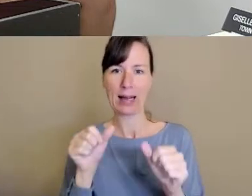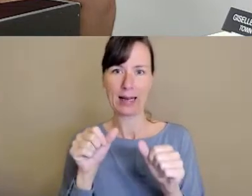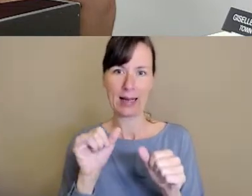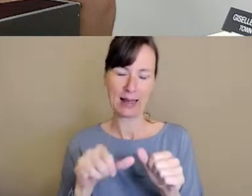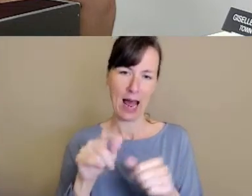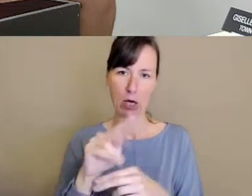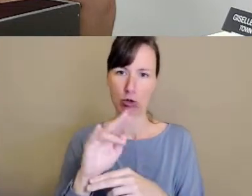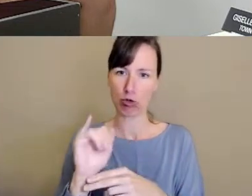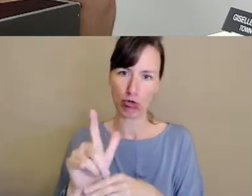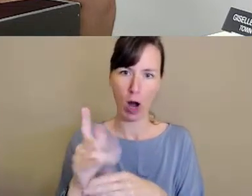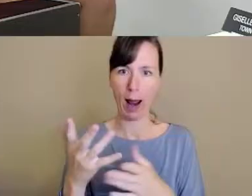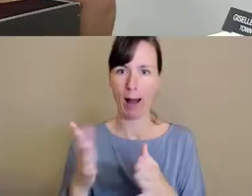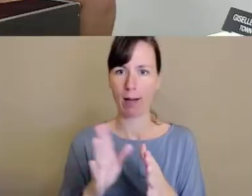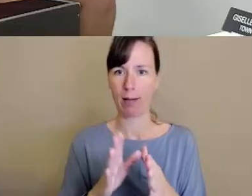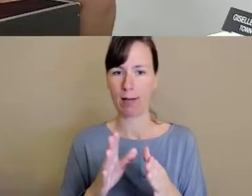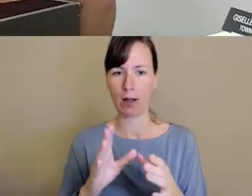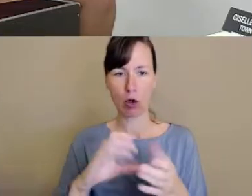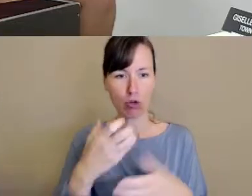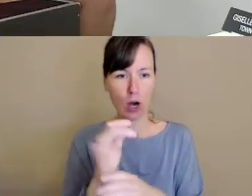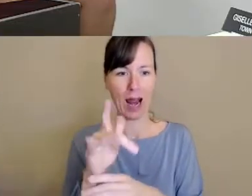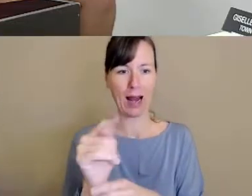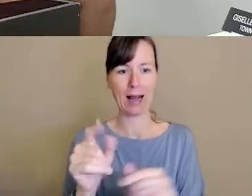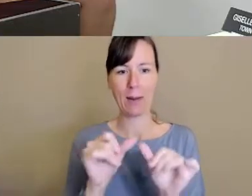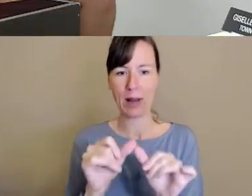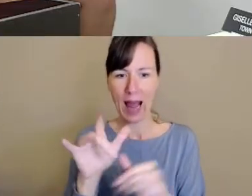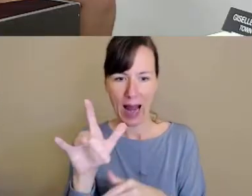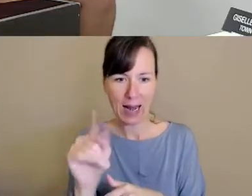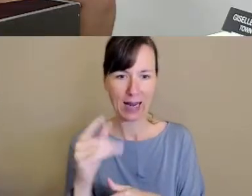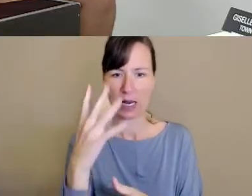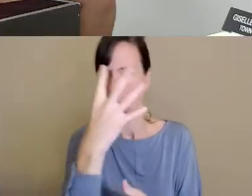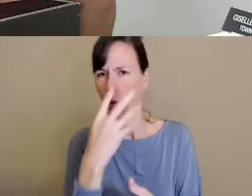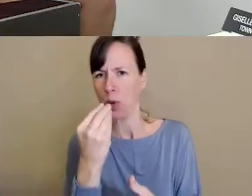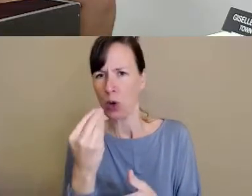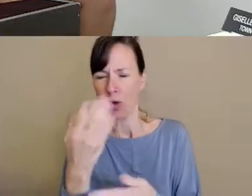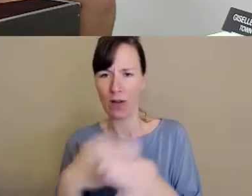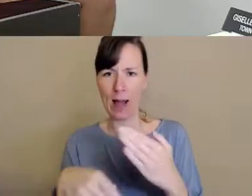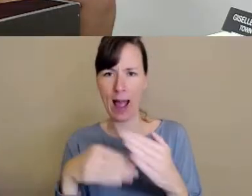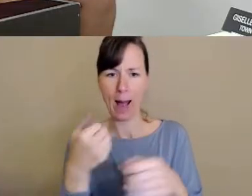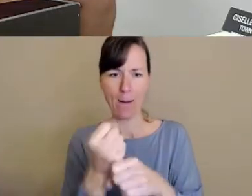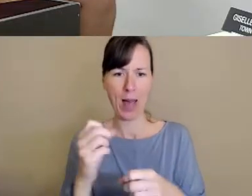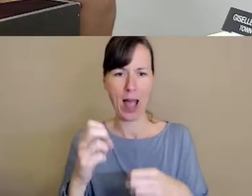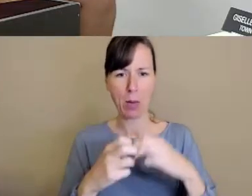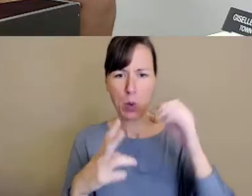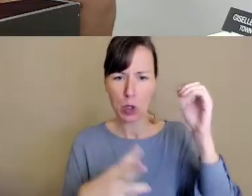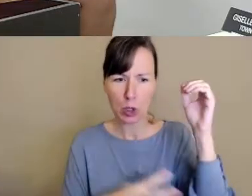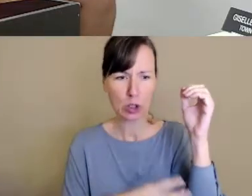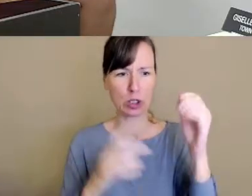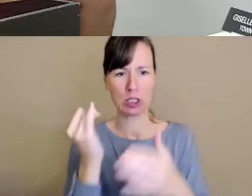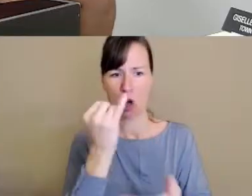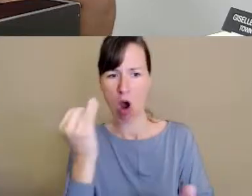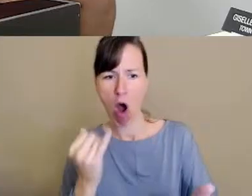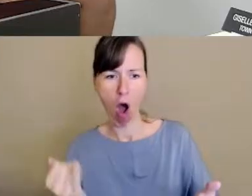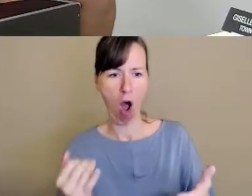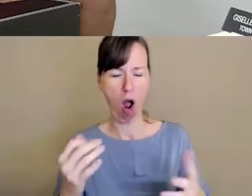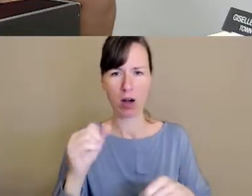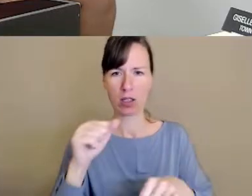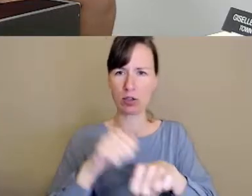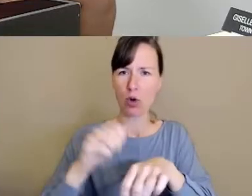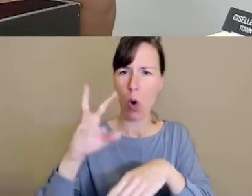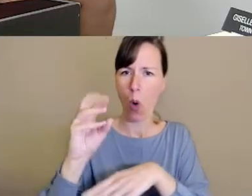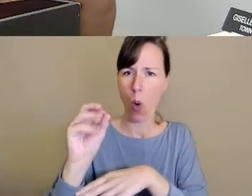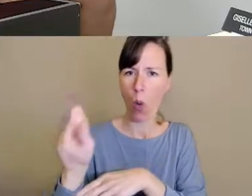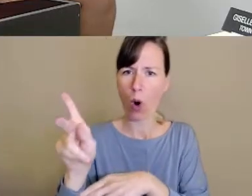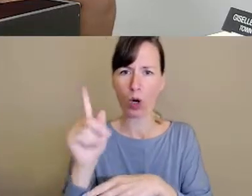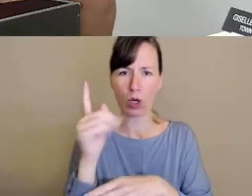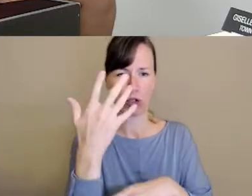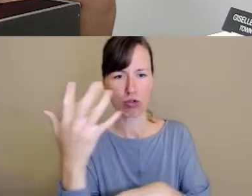artfully arranged stonework, and trees and bushes pruned to enable safe passage through the forest. We encountered several